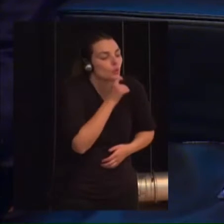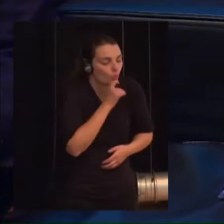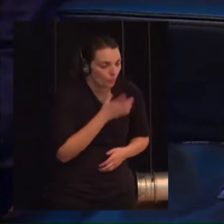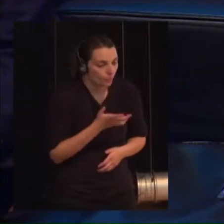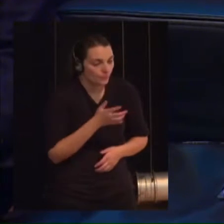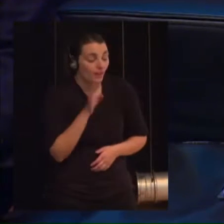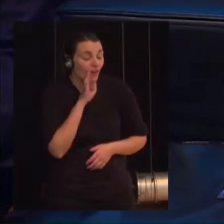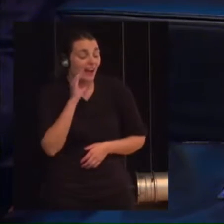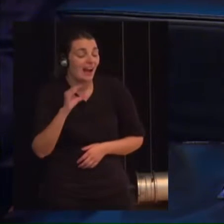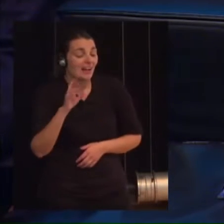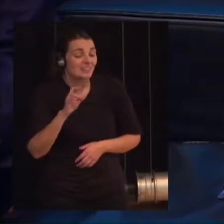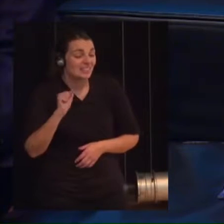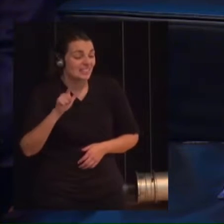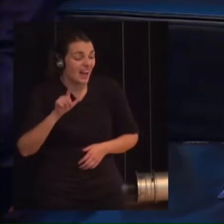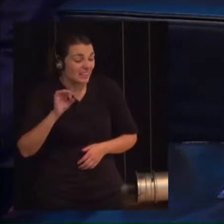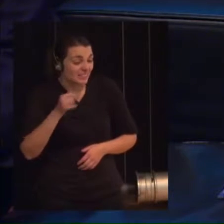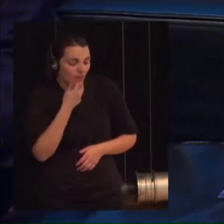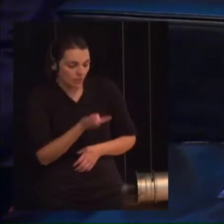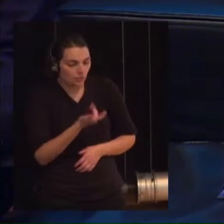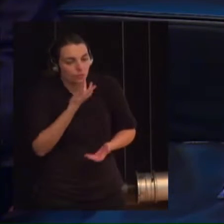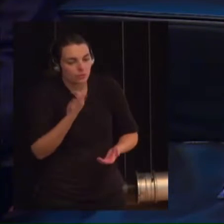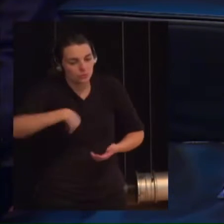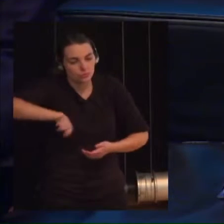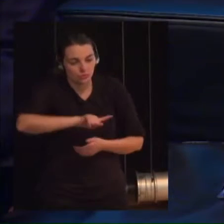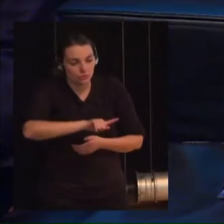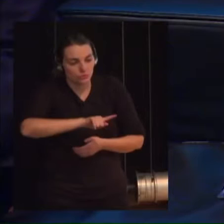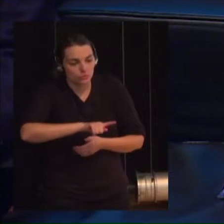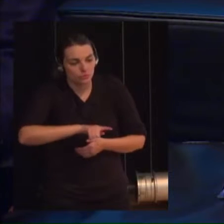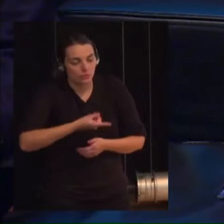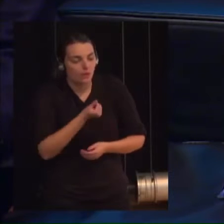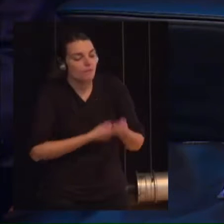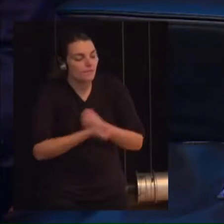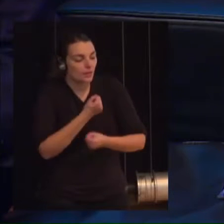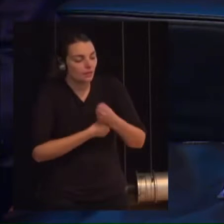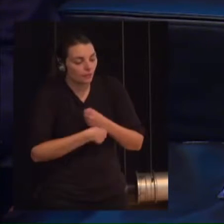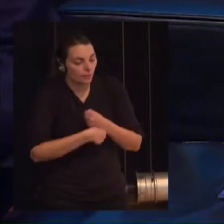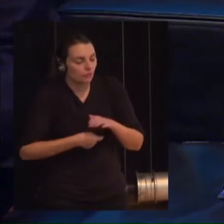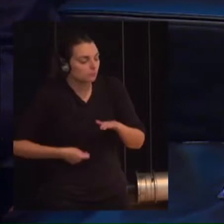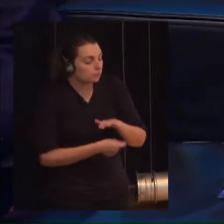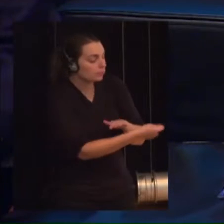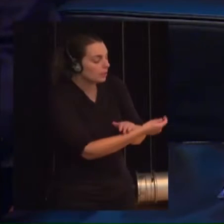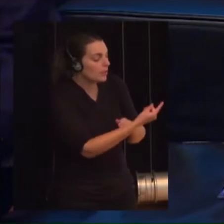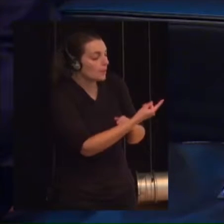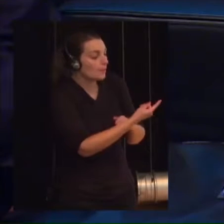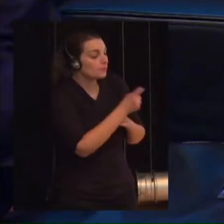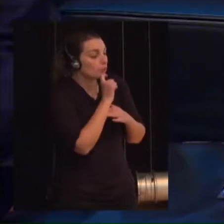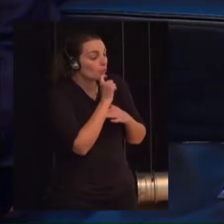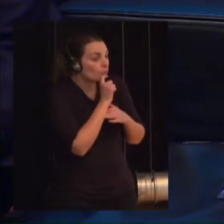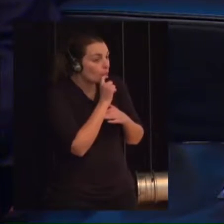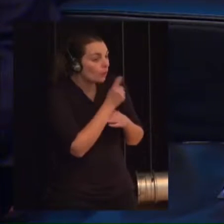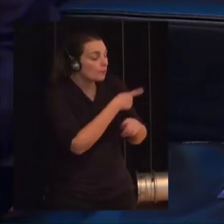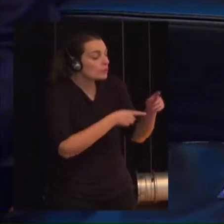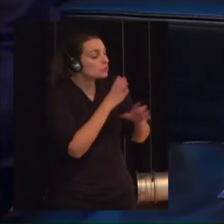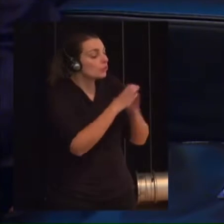you know how you fund media and through philanthropy is going to be critical. There won't be one model that works for all, but I do